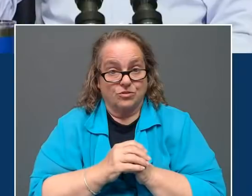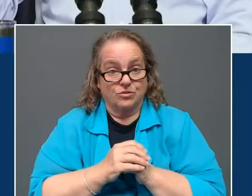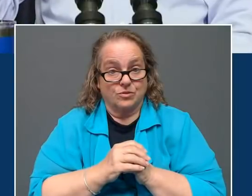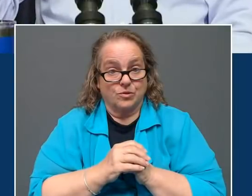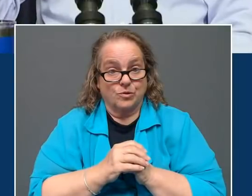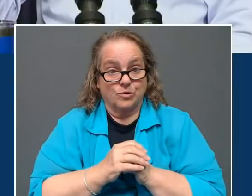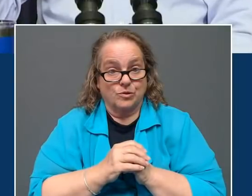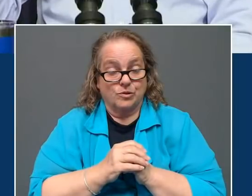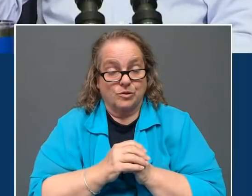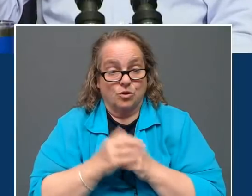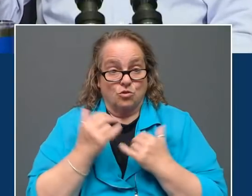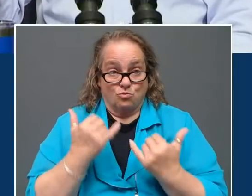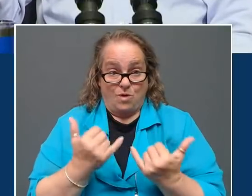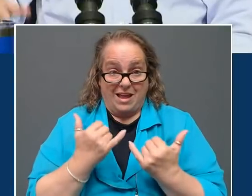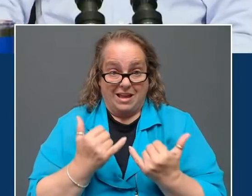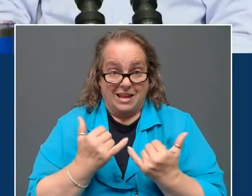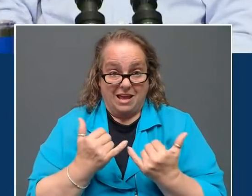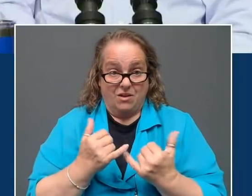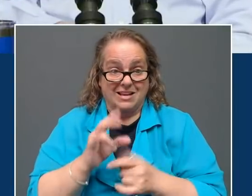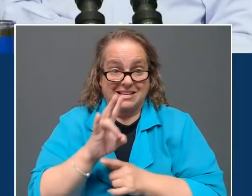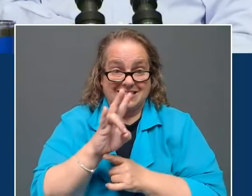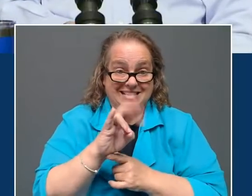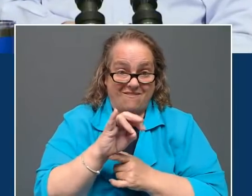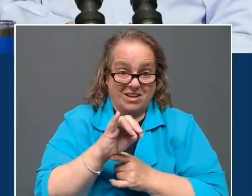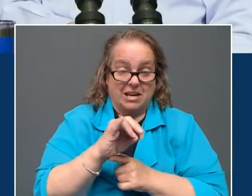right now, 70 and up,